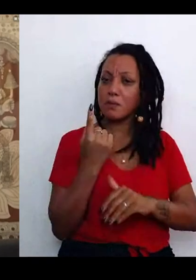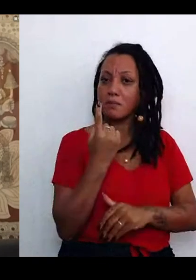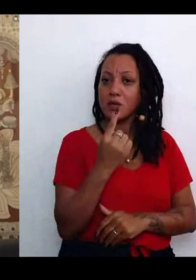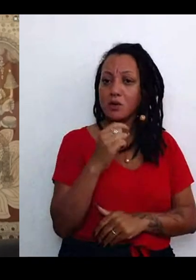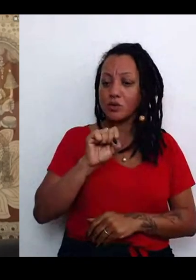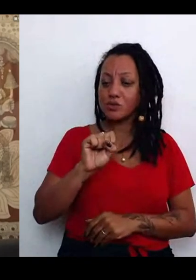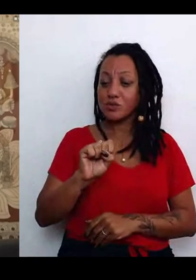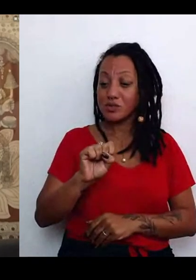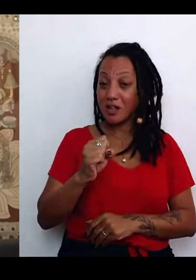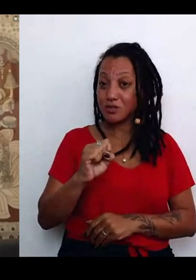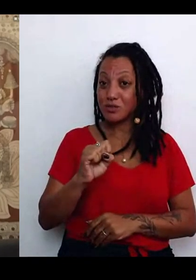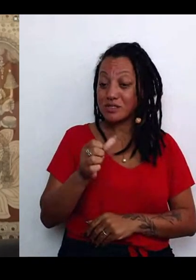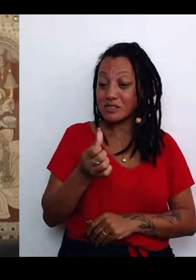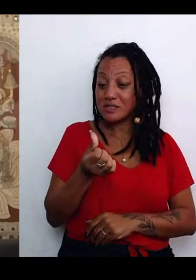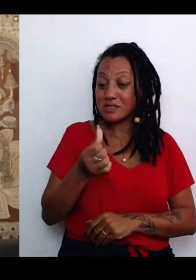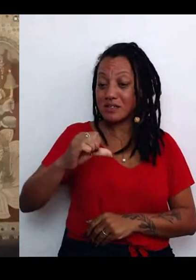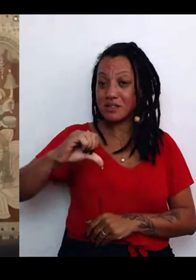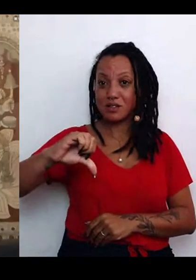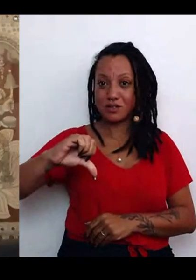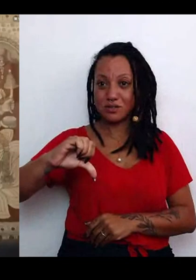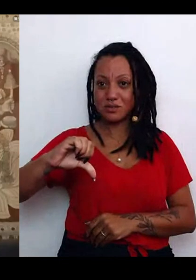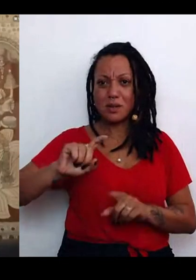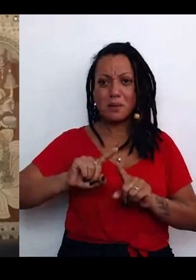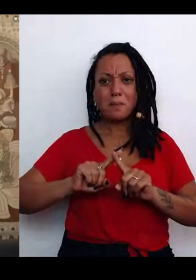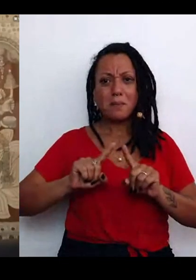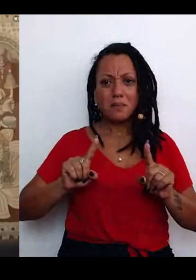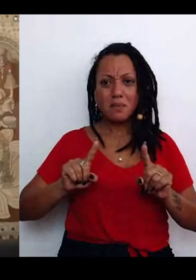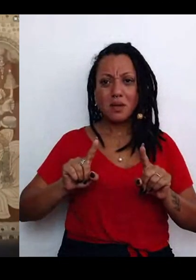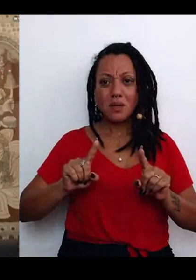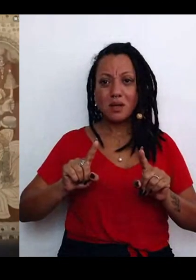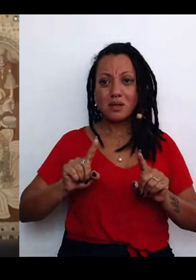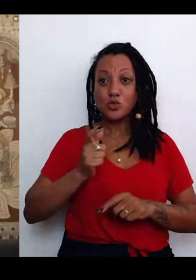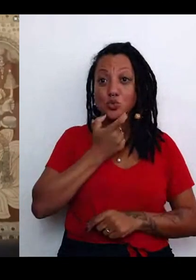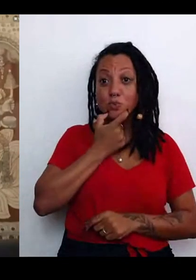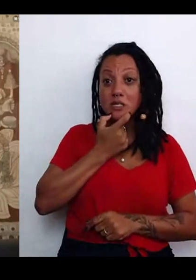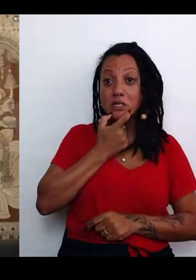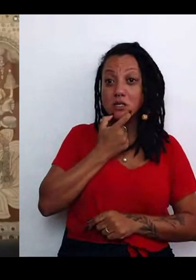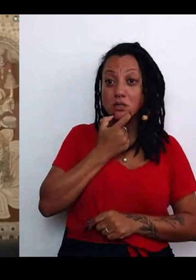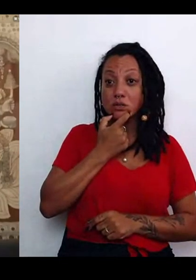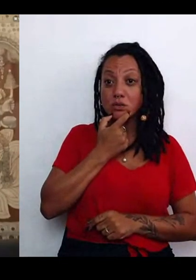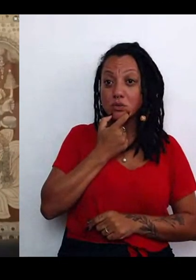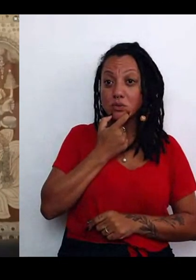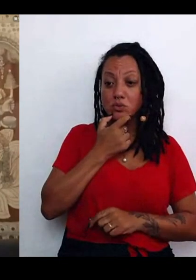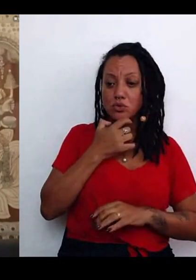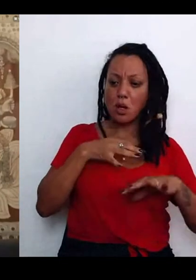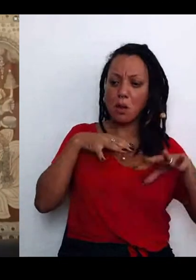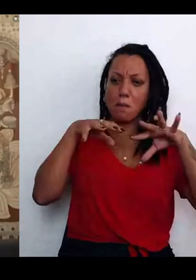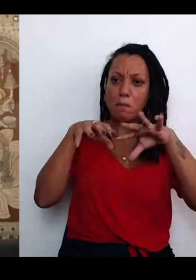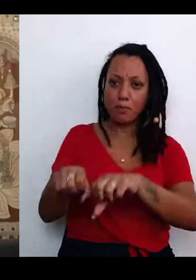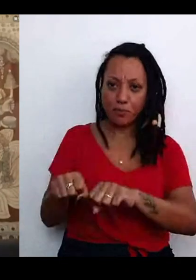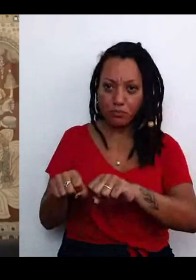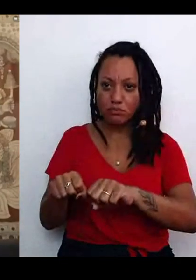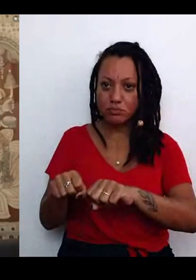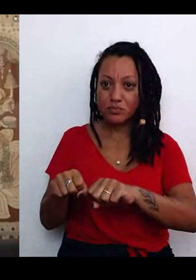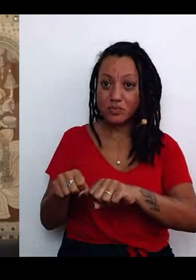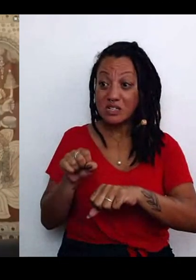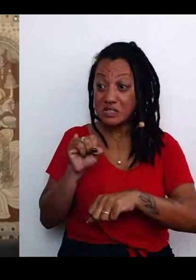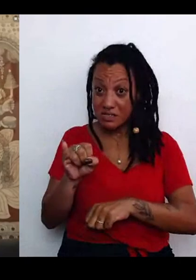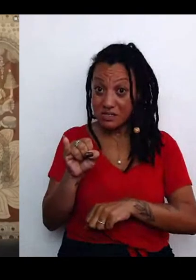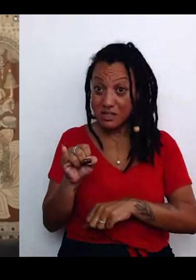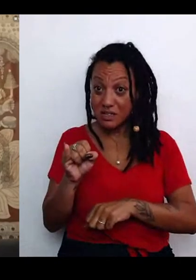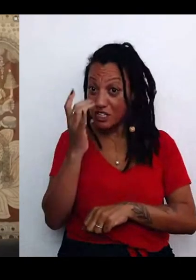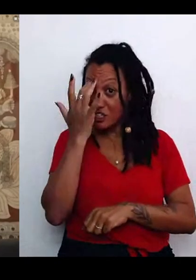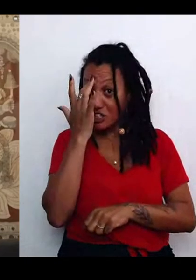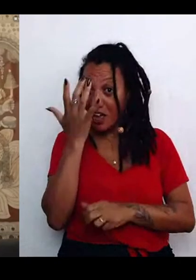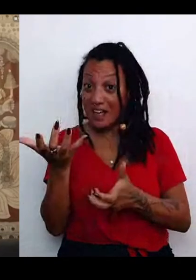and therefore the peasants of India had to pay rents and they created the regime